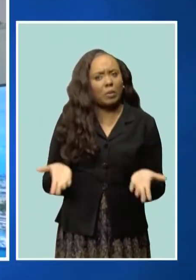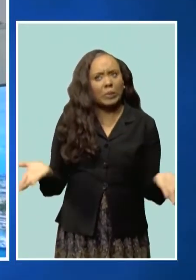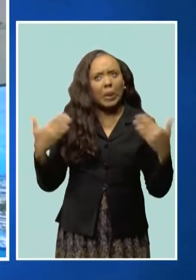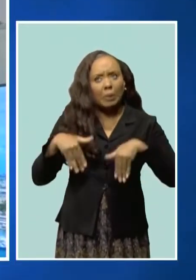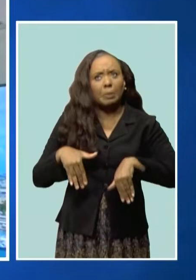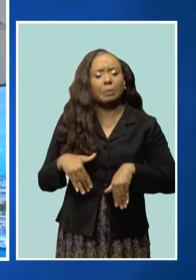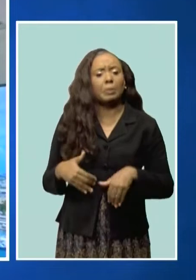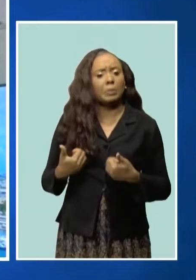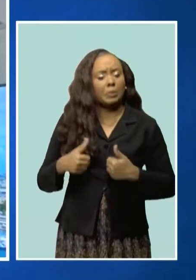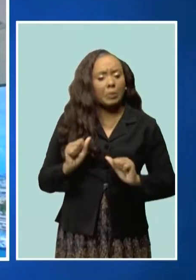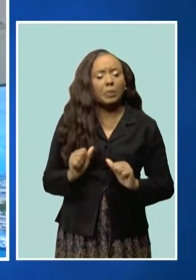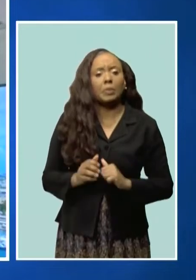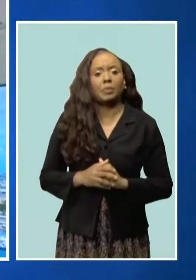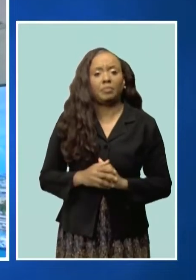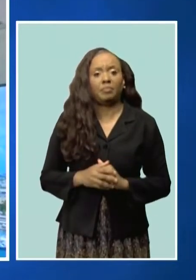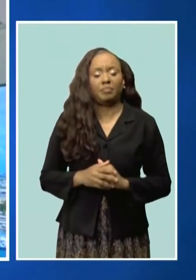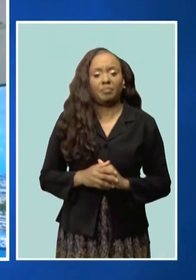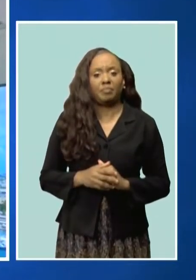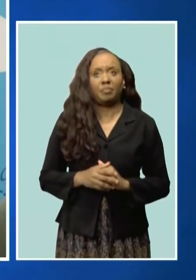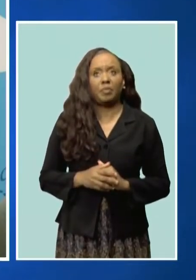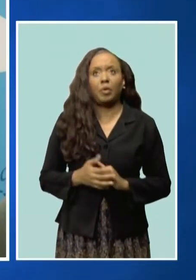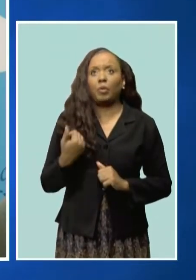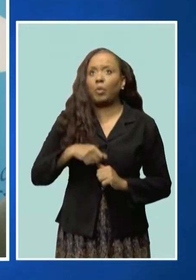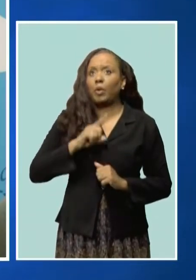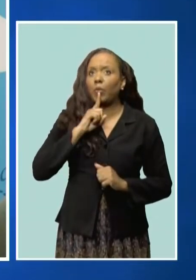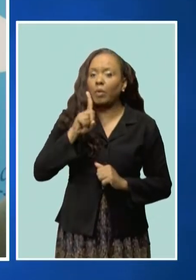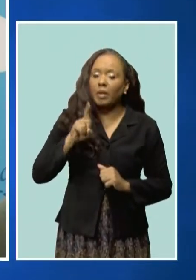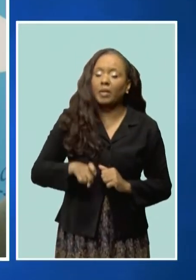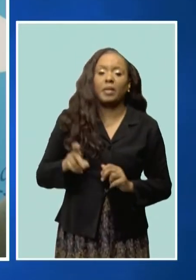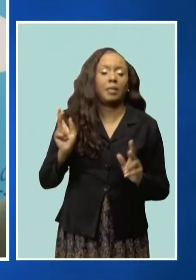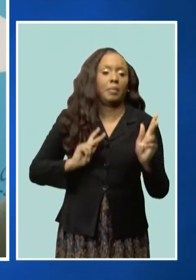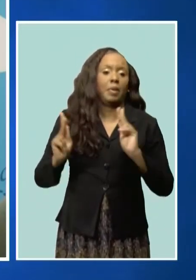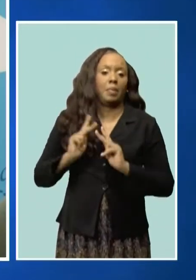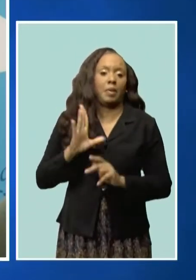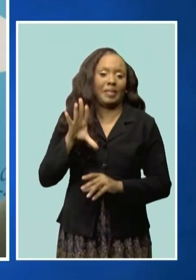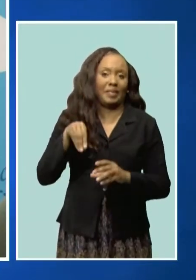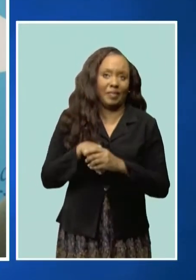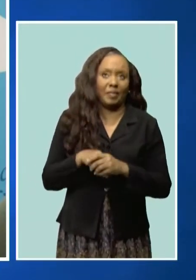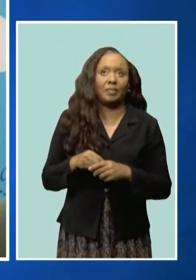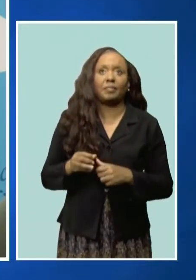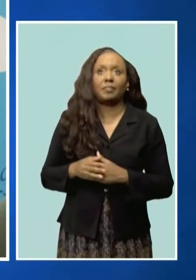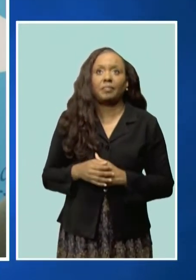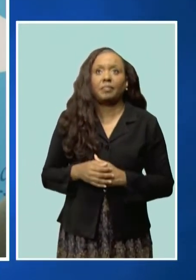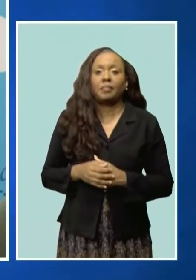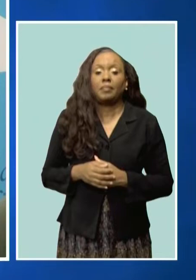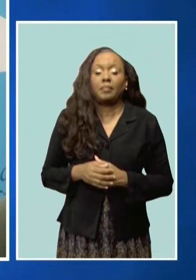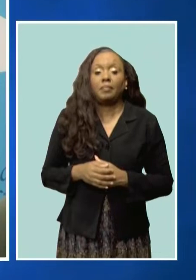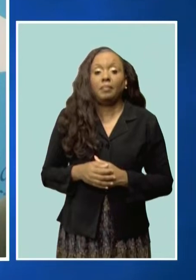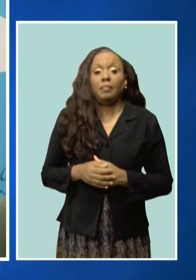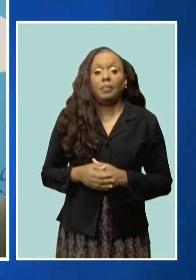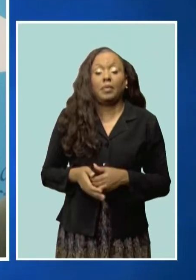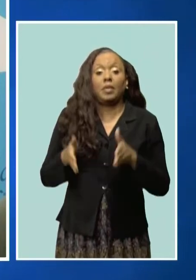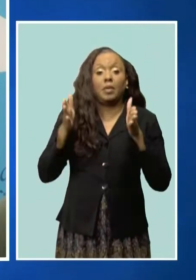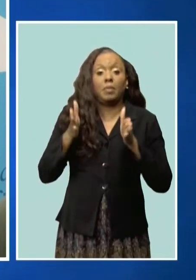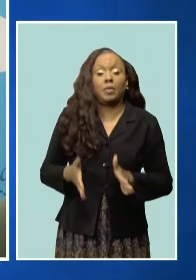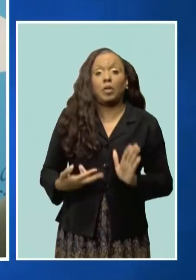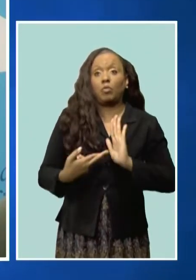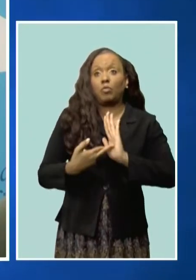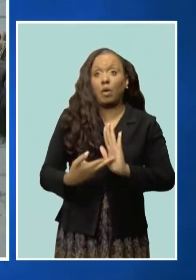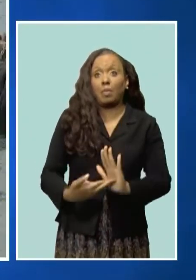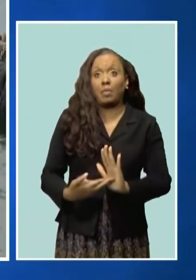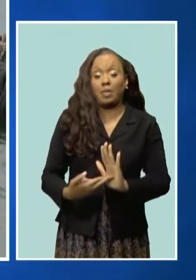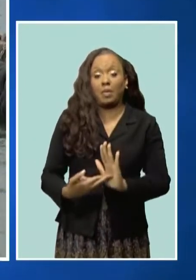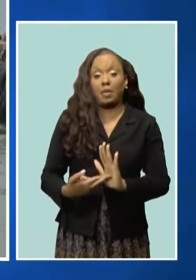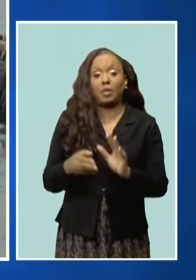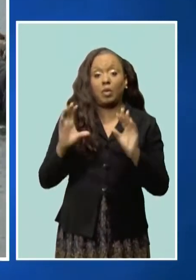industry really, truly needs them. President of the Barbados National Union of Fisherfolk Organizations, Vernal Nichols, says